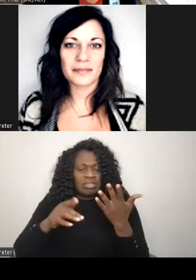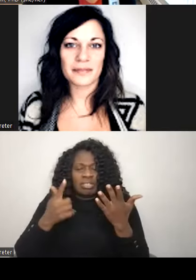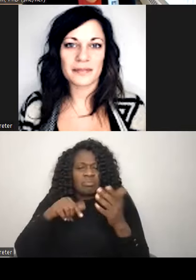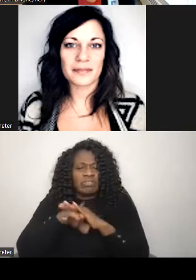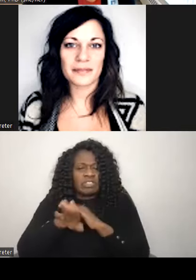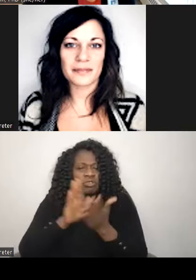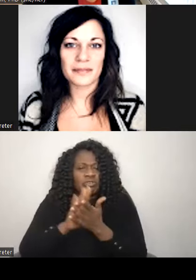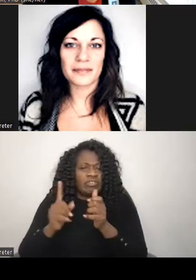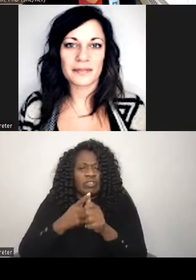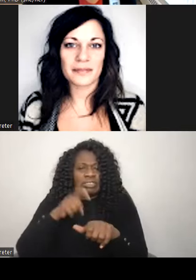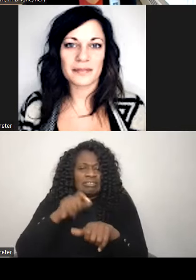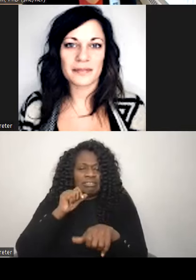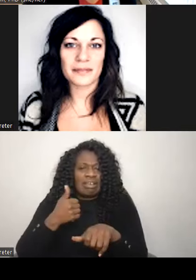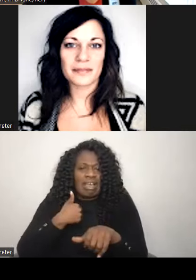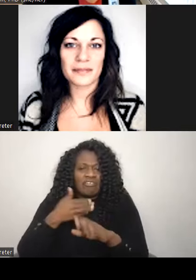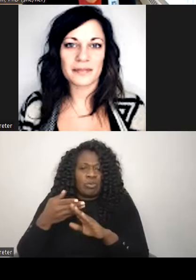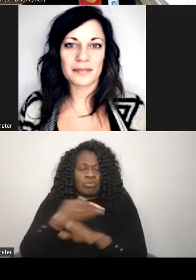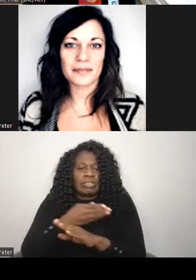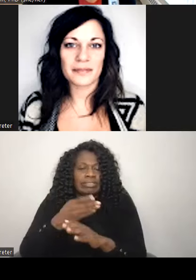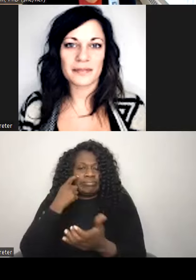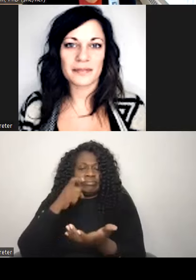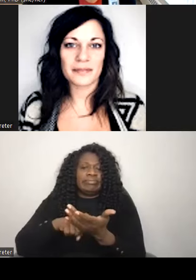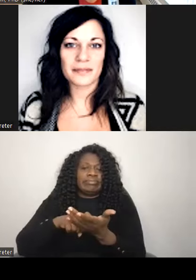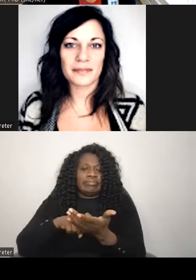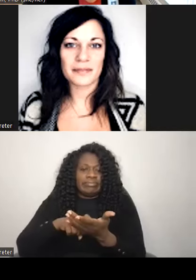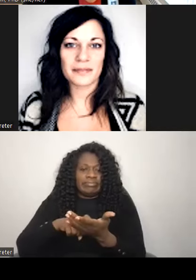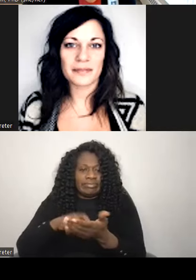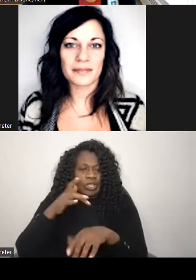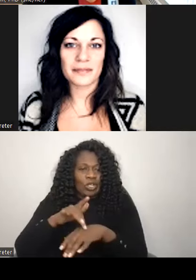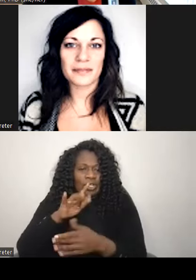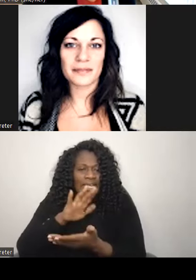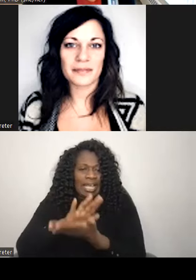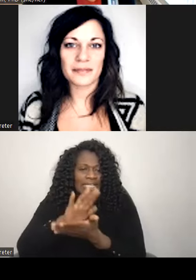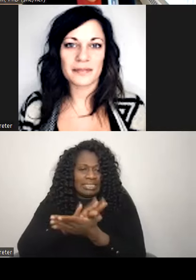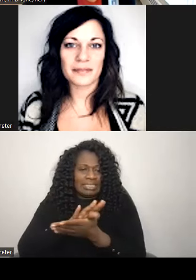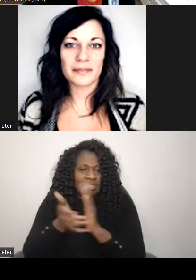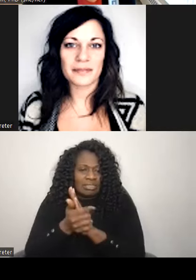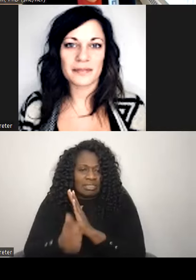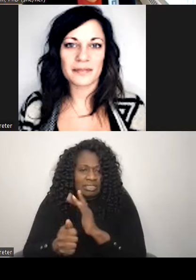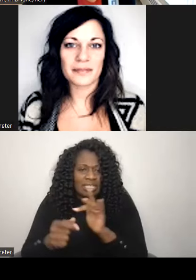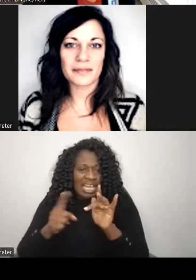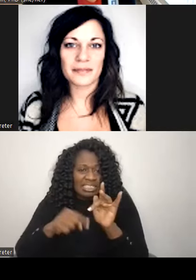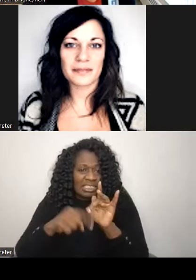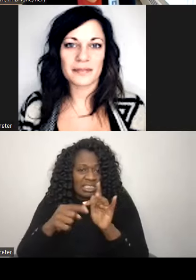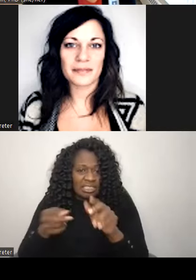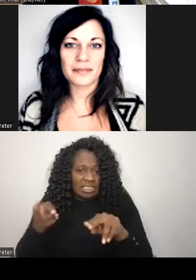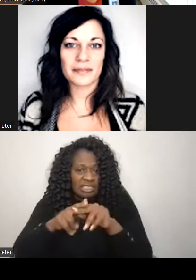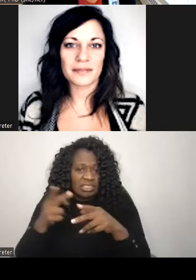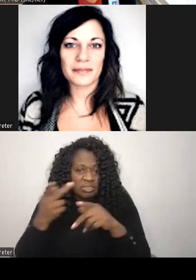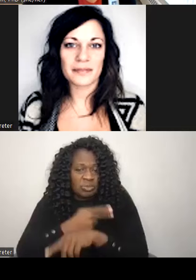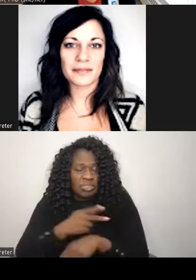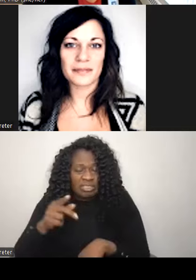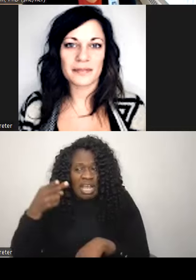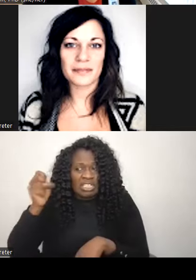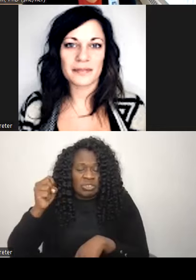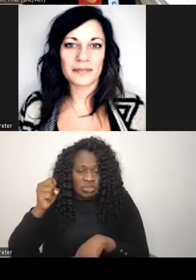for the first time, not having pre-existing early academic skills. Absenteeism increased, especially in high schoolers.